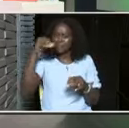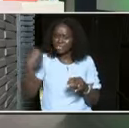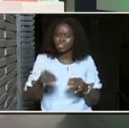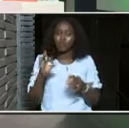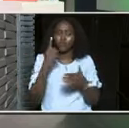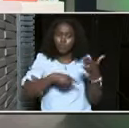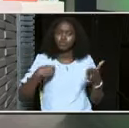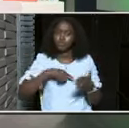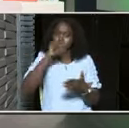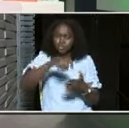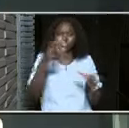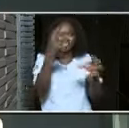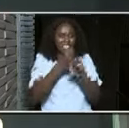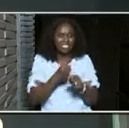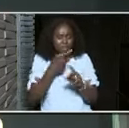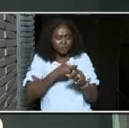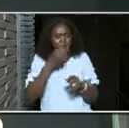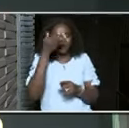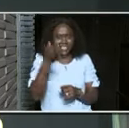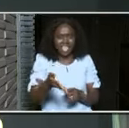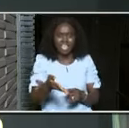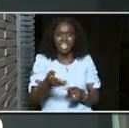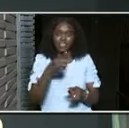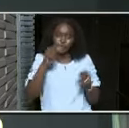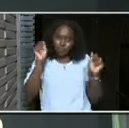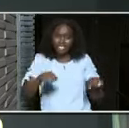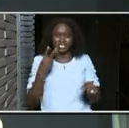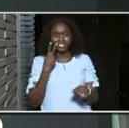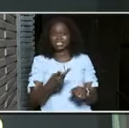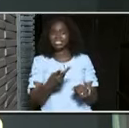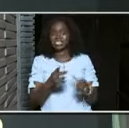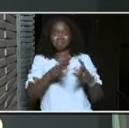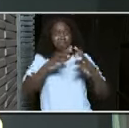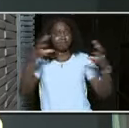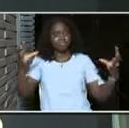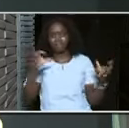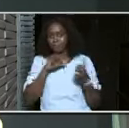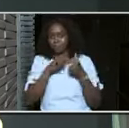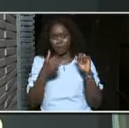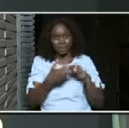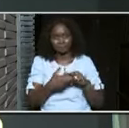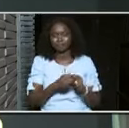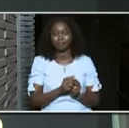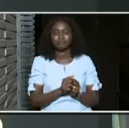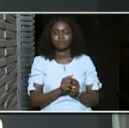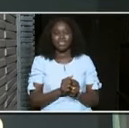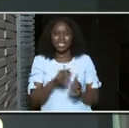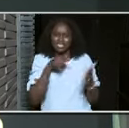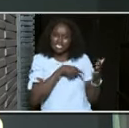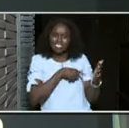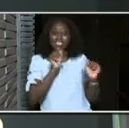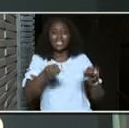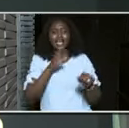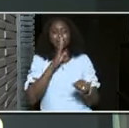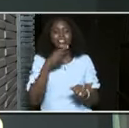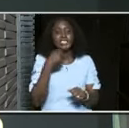get. Right from there, you could see huge problem. Of course, that can be said